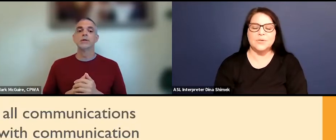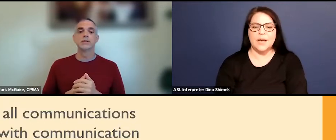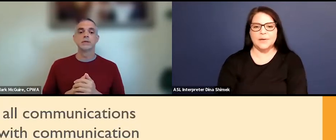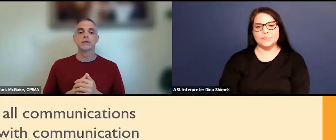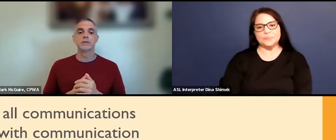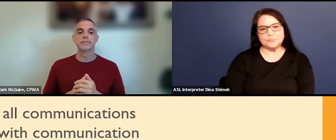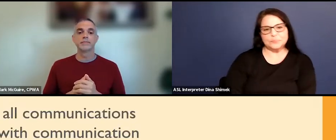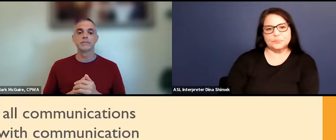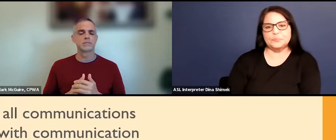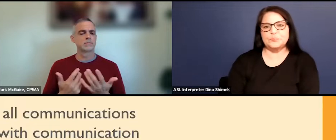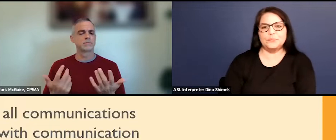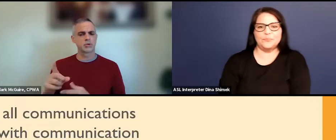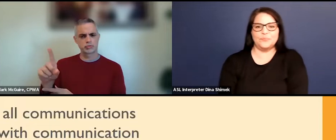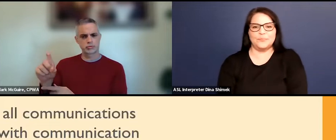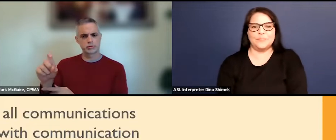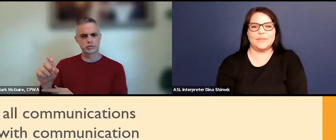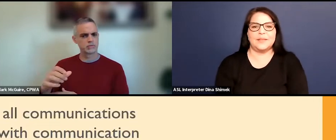Okay, so now